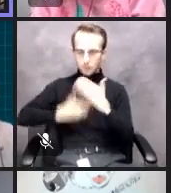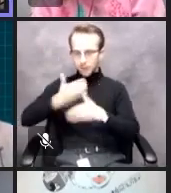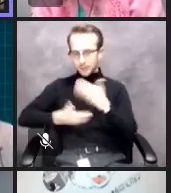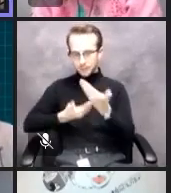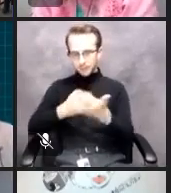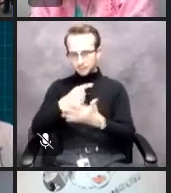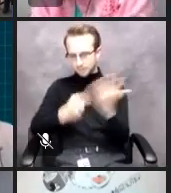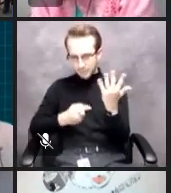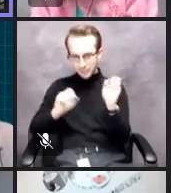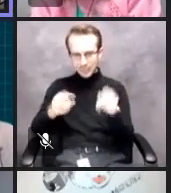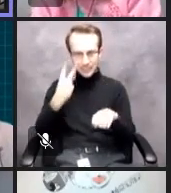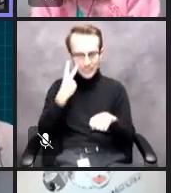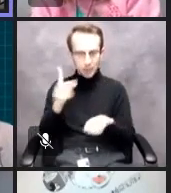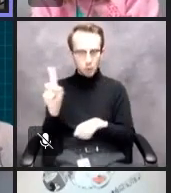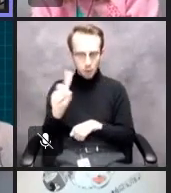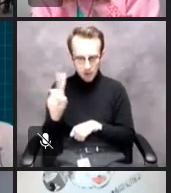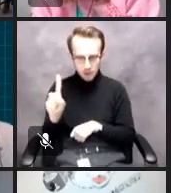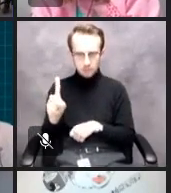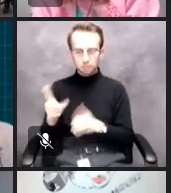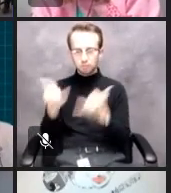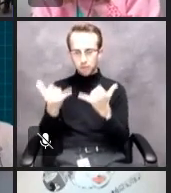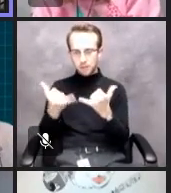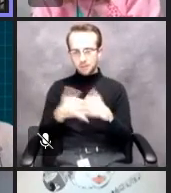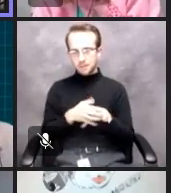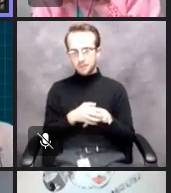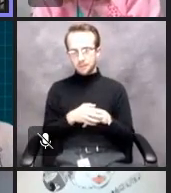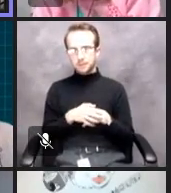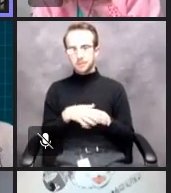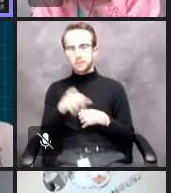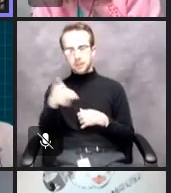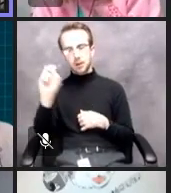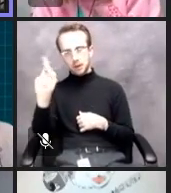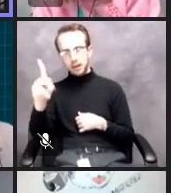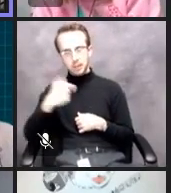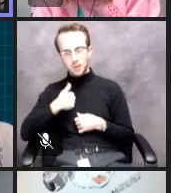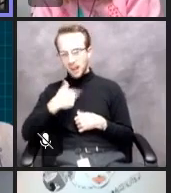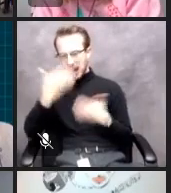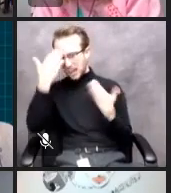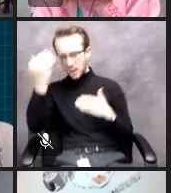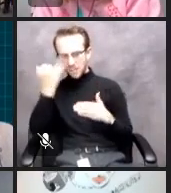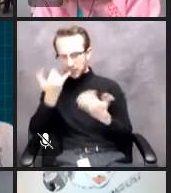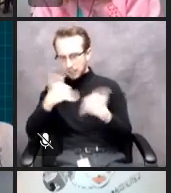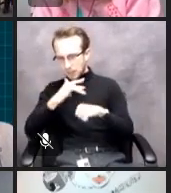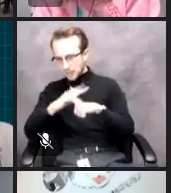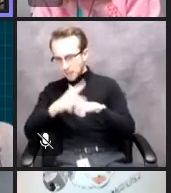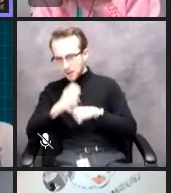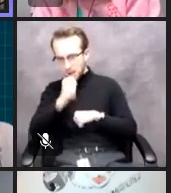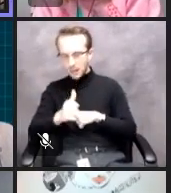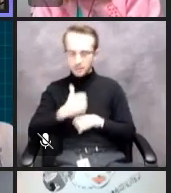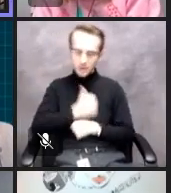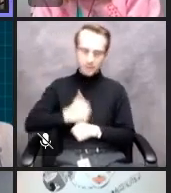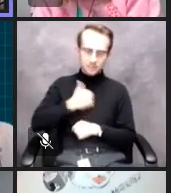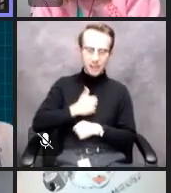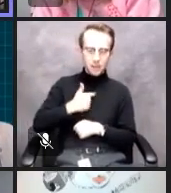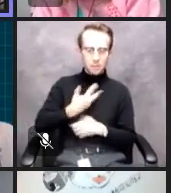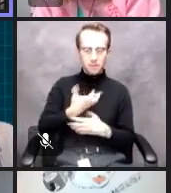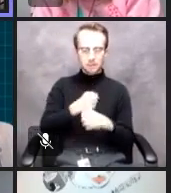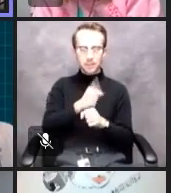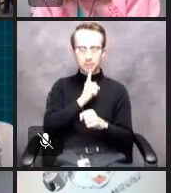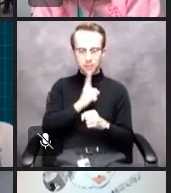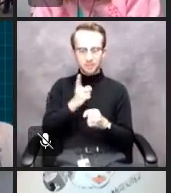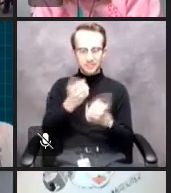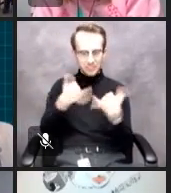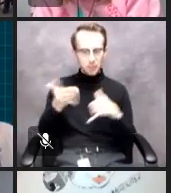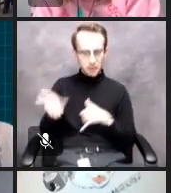you can see where they are. So I would recommend just okay. I just didn't know that was still going to be available. I know what those are. I just wanted to make sure that was going to be there